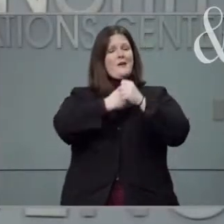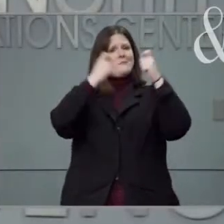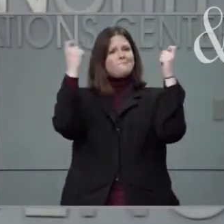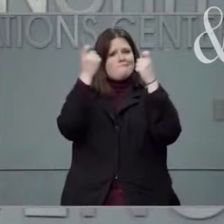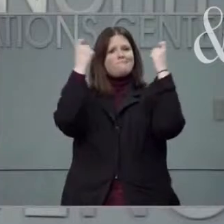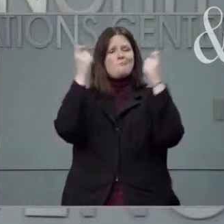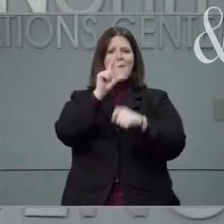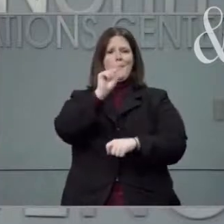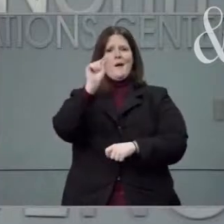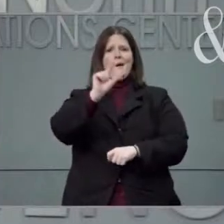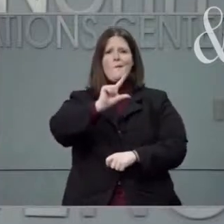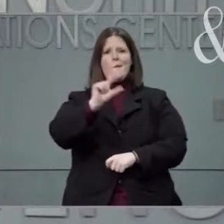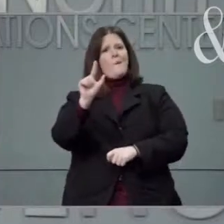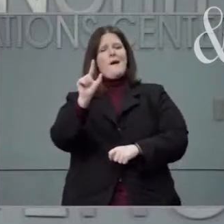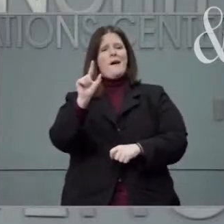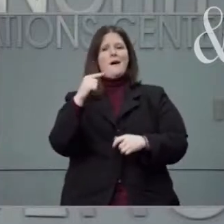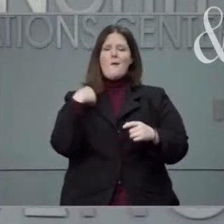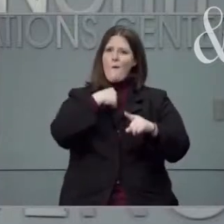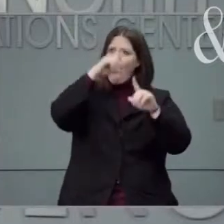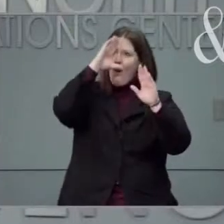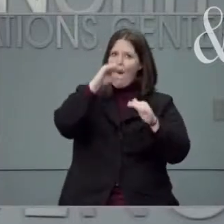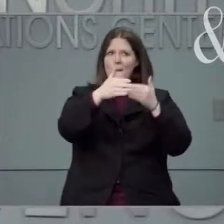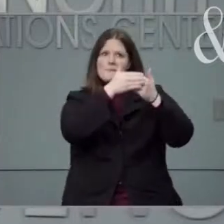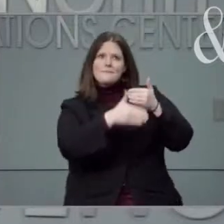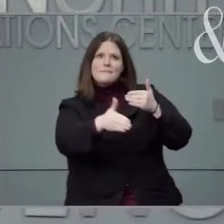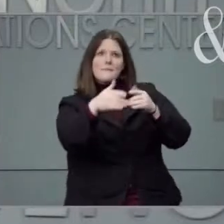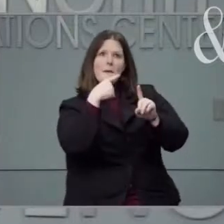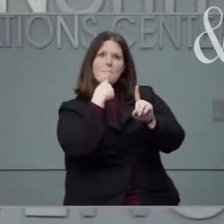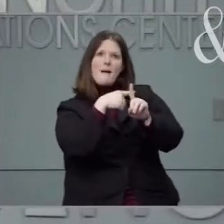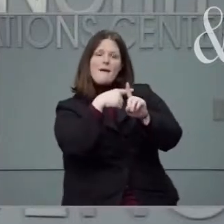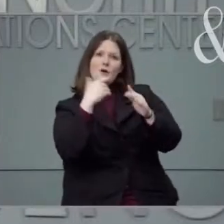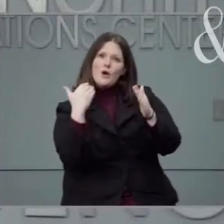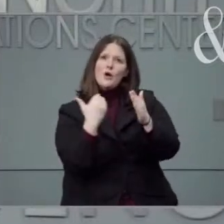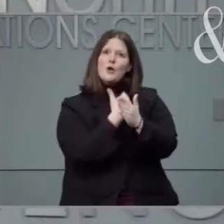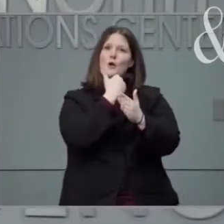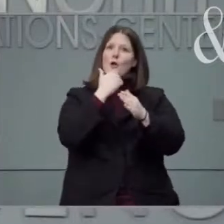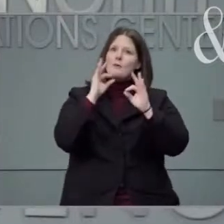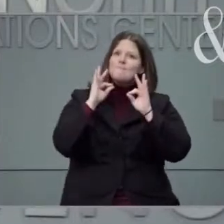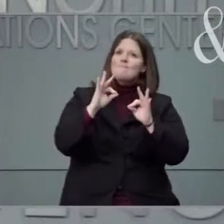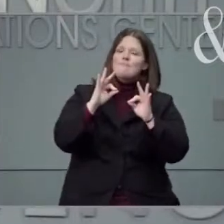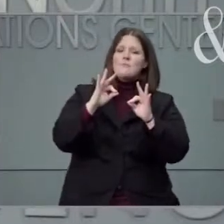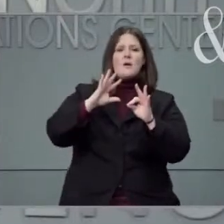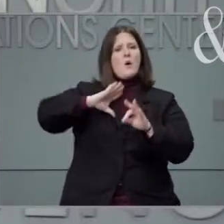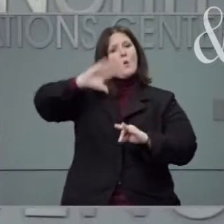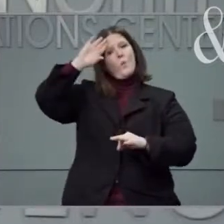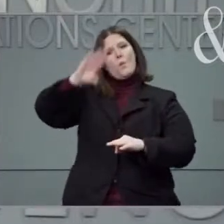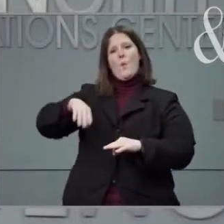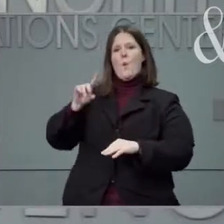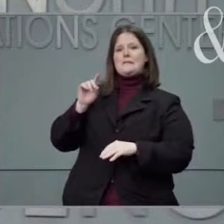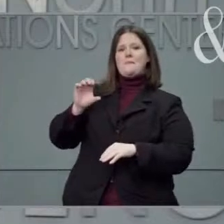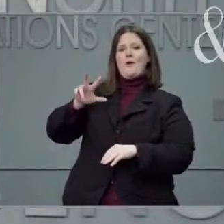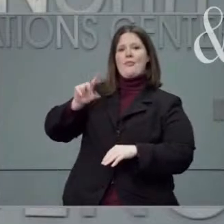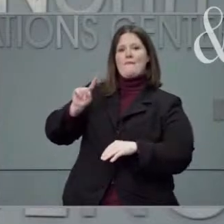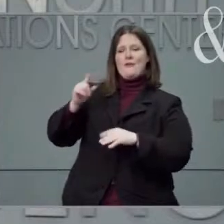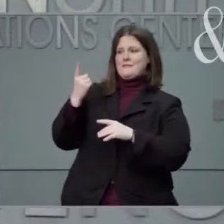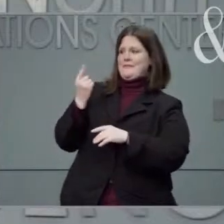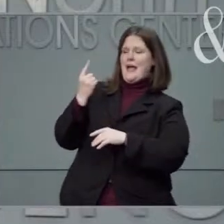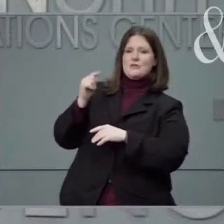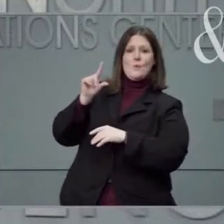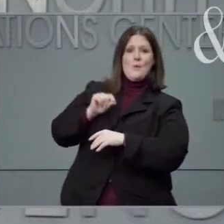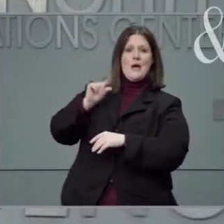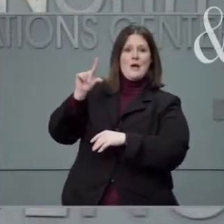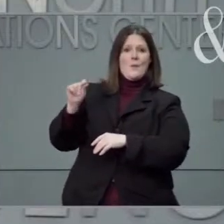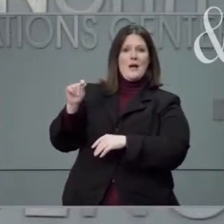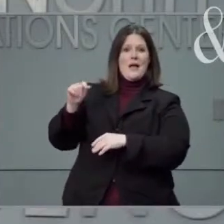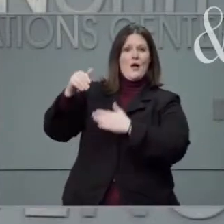better times. But as we know, this virus did not disappear at midnight on December 31st. In